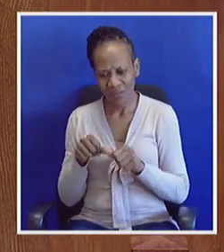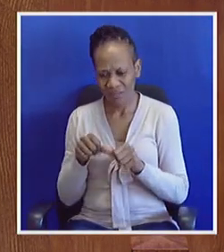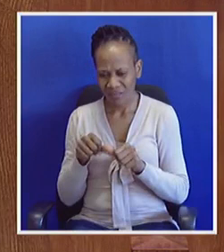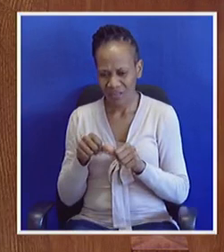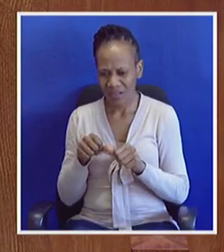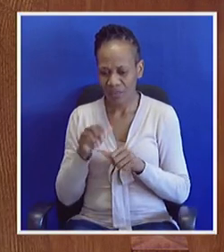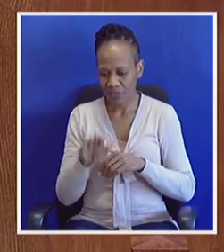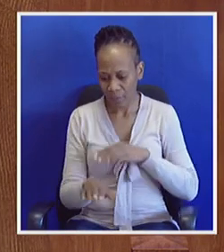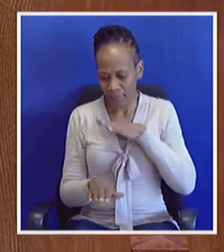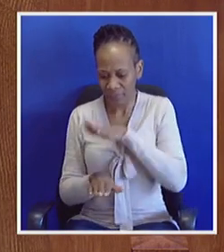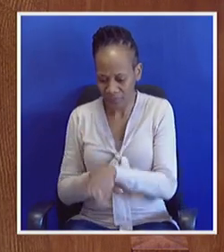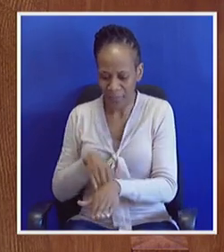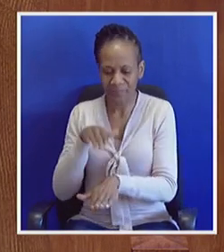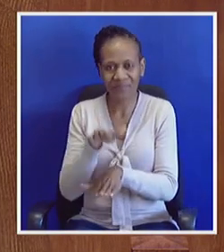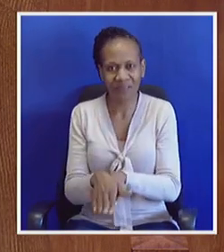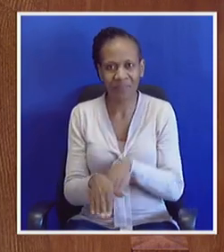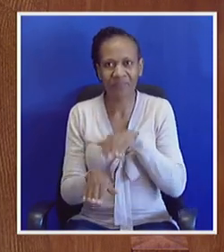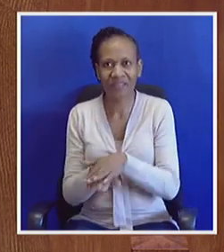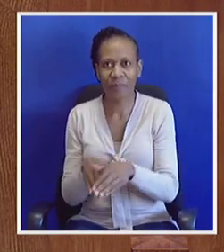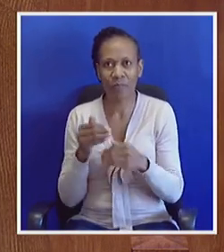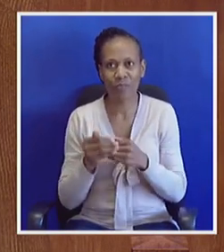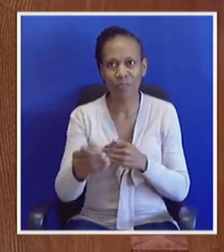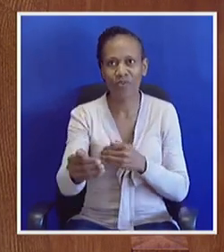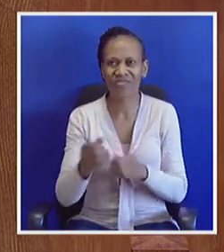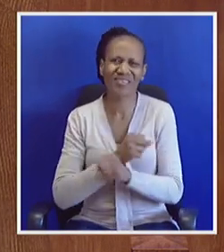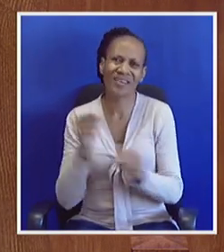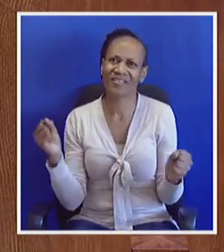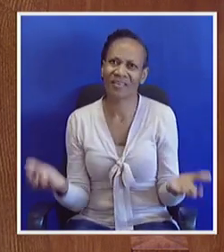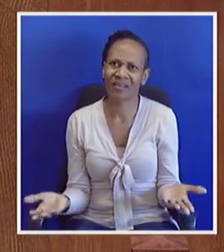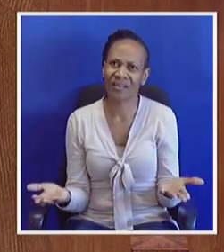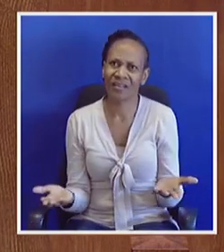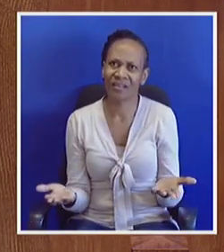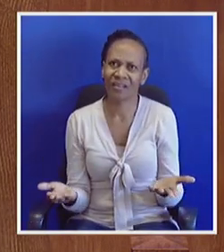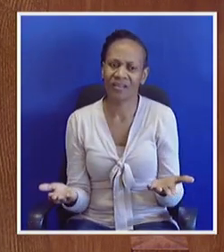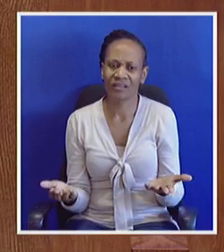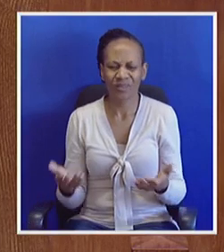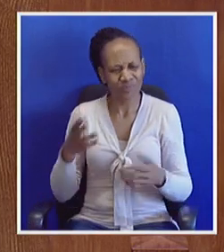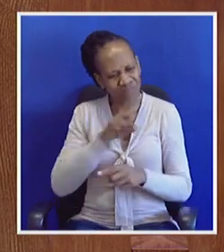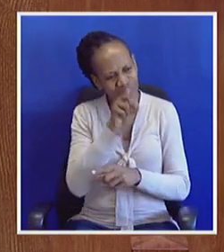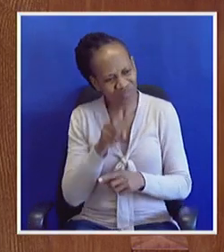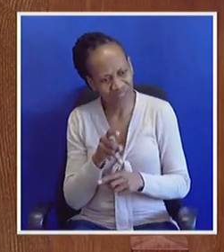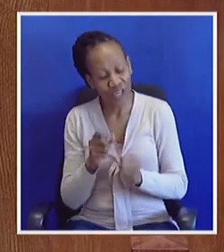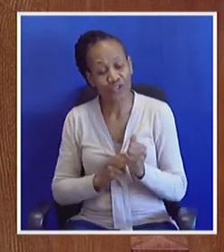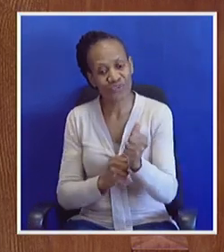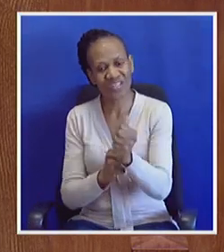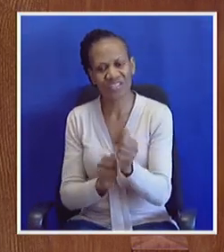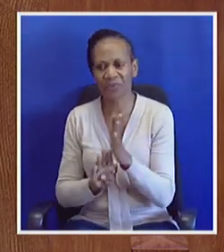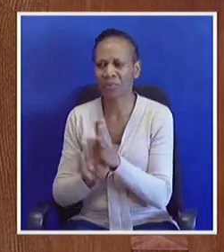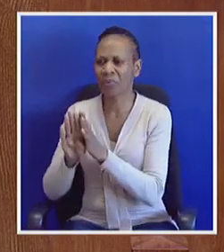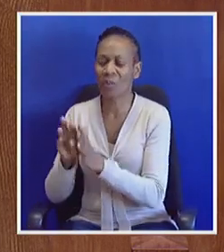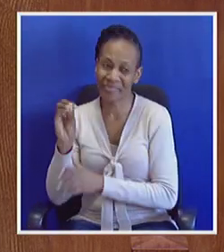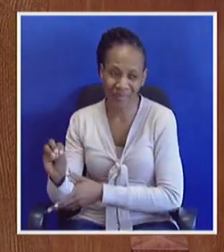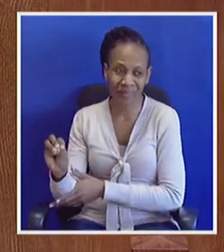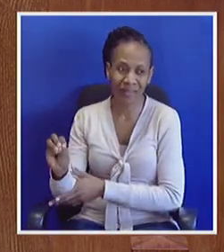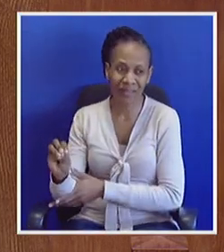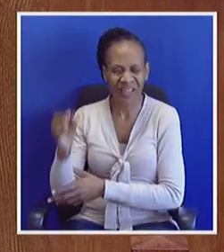year. Now, as South Africans, we would like to know what other progressive strategy can the